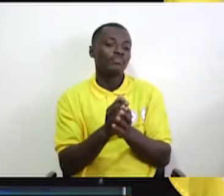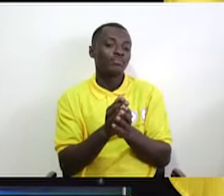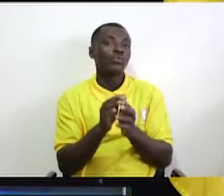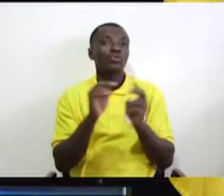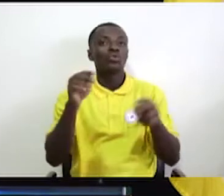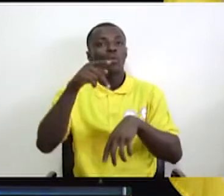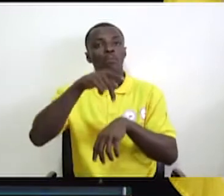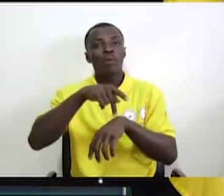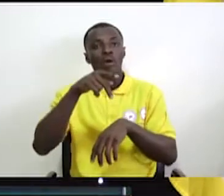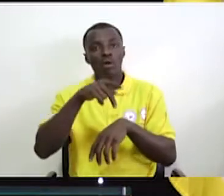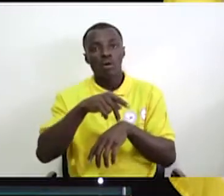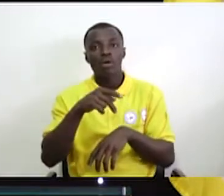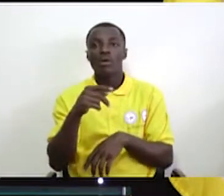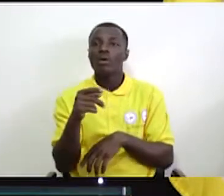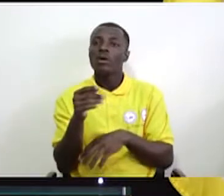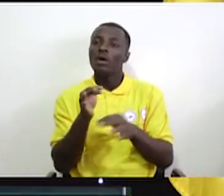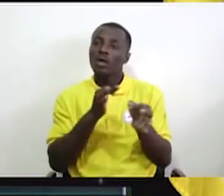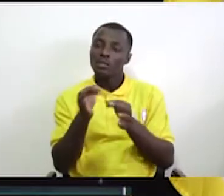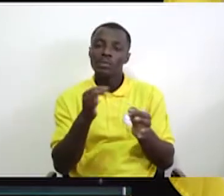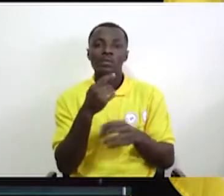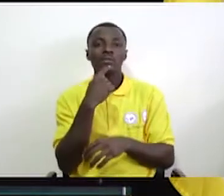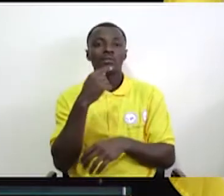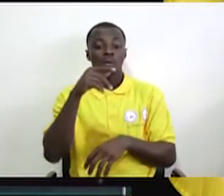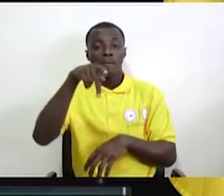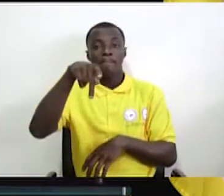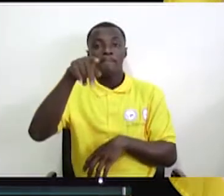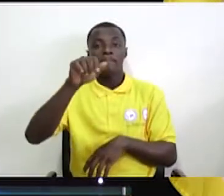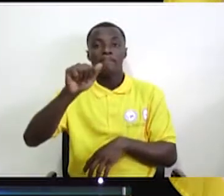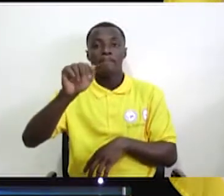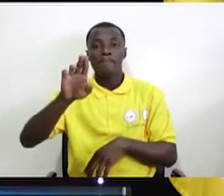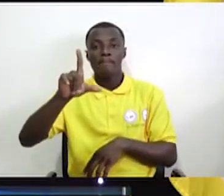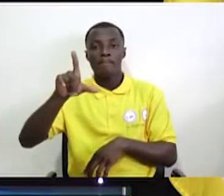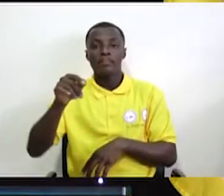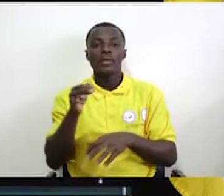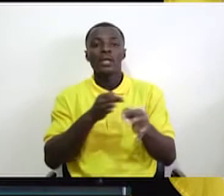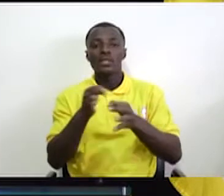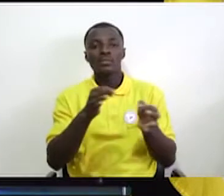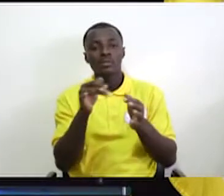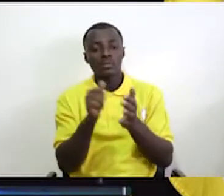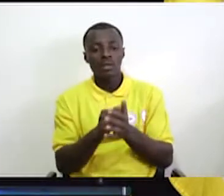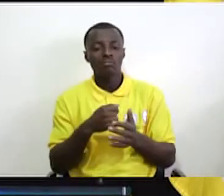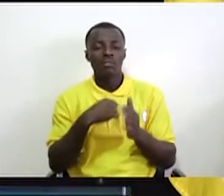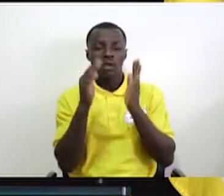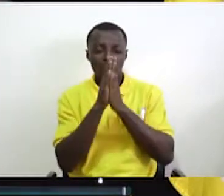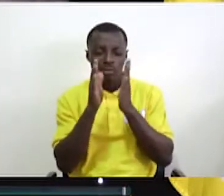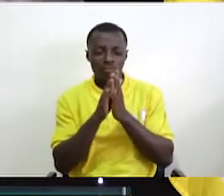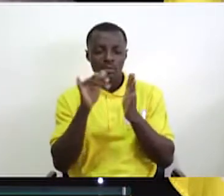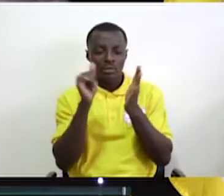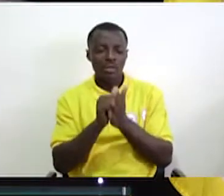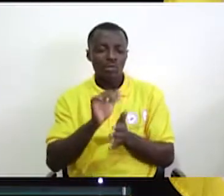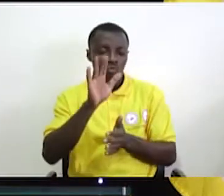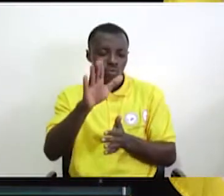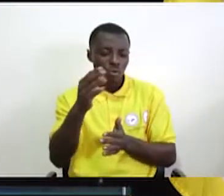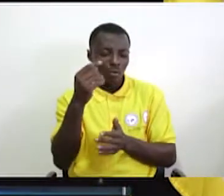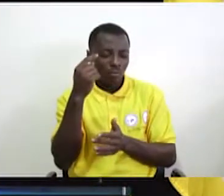Paul said, I pray that your eyes of understanding will be enlightened, that you will